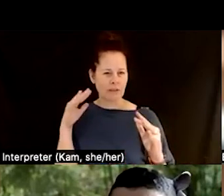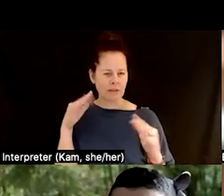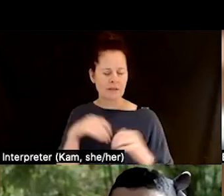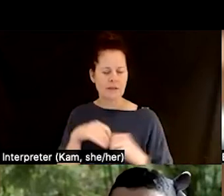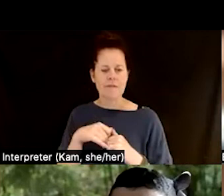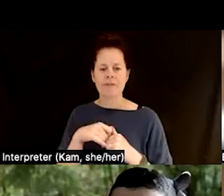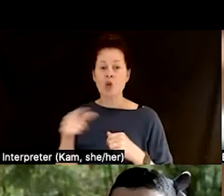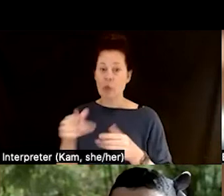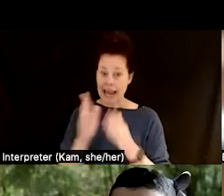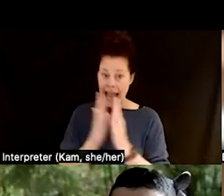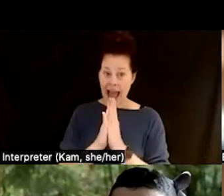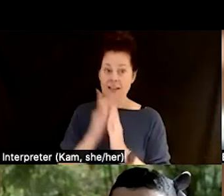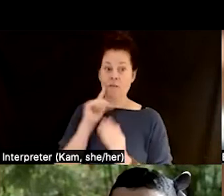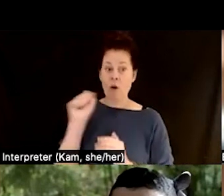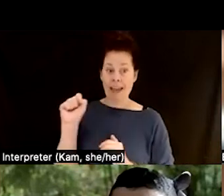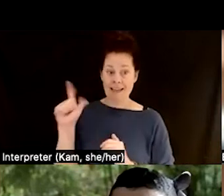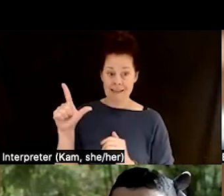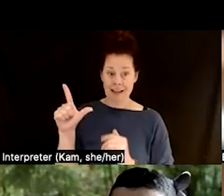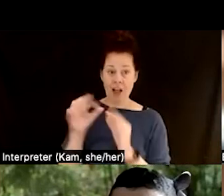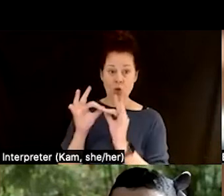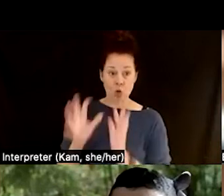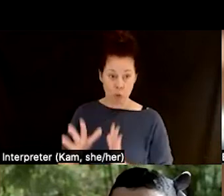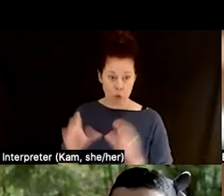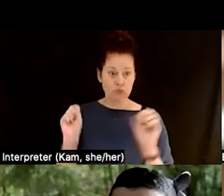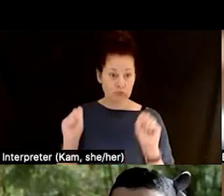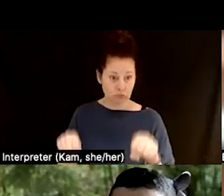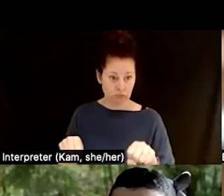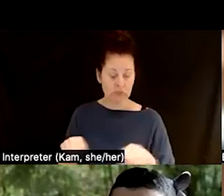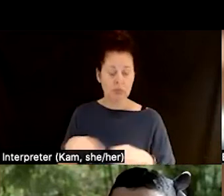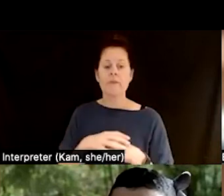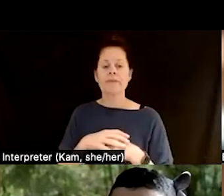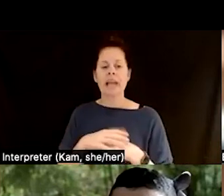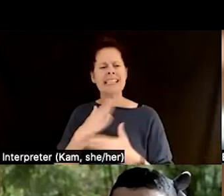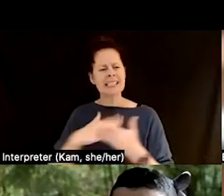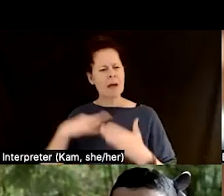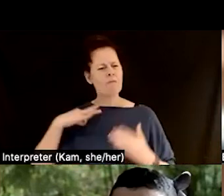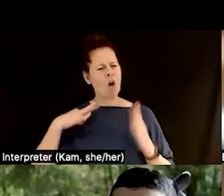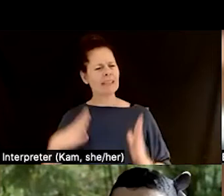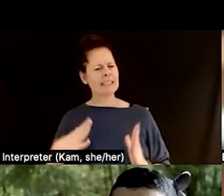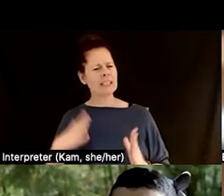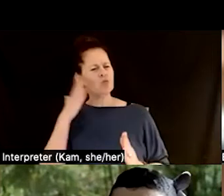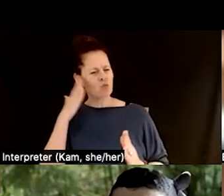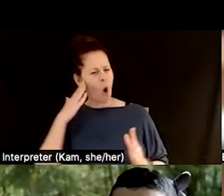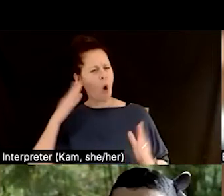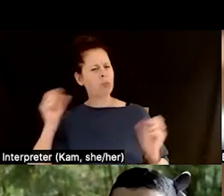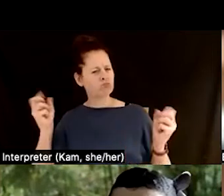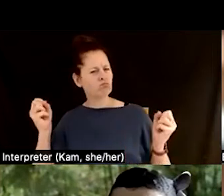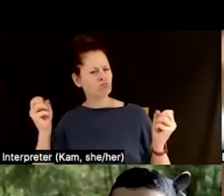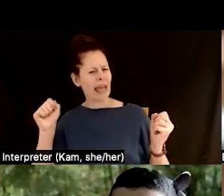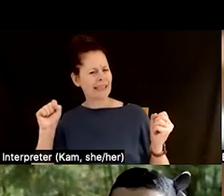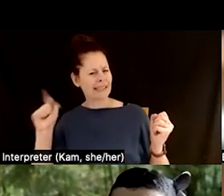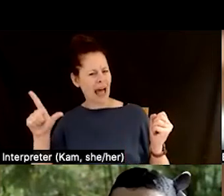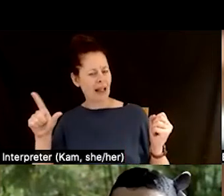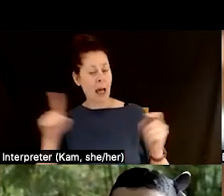for interpreters that know ASL. So some of our volunteers know ASL, but if we don't know